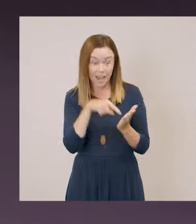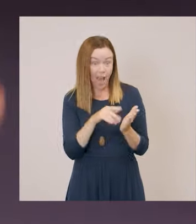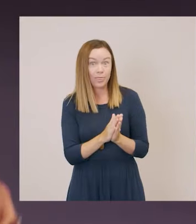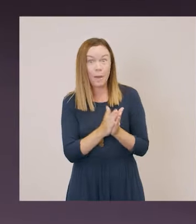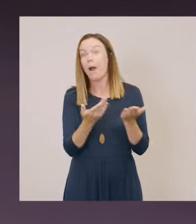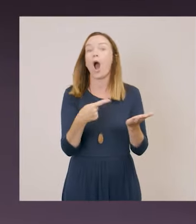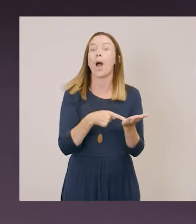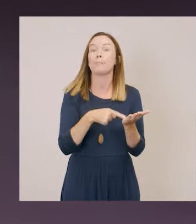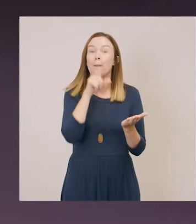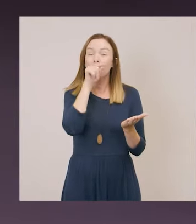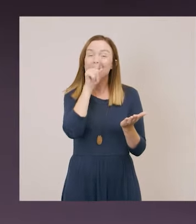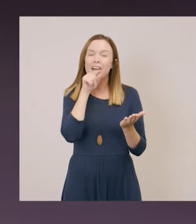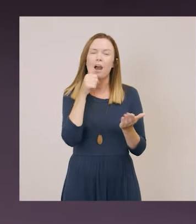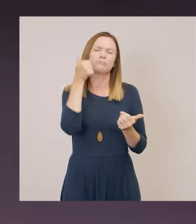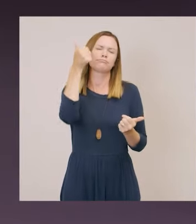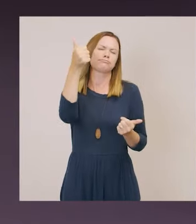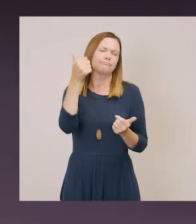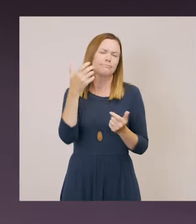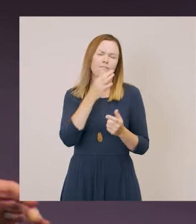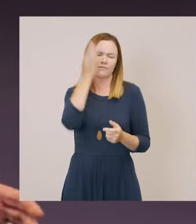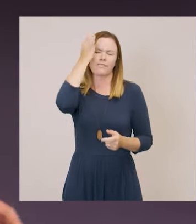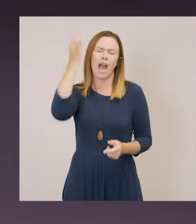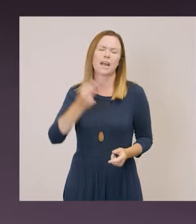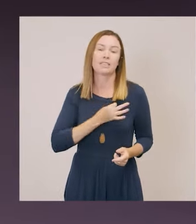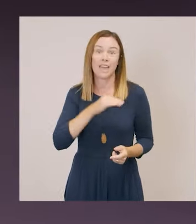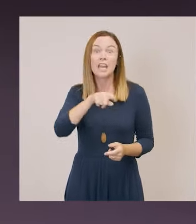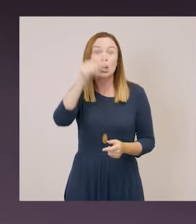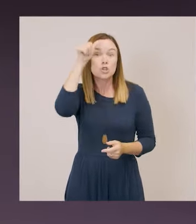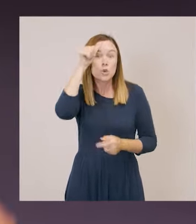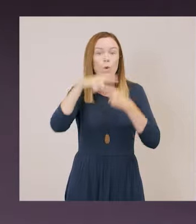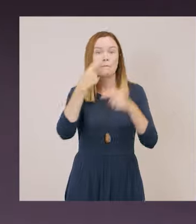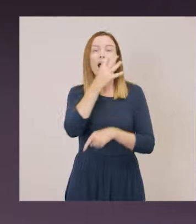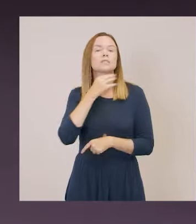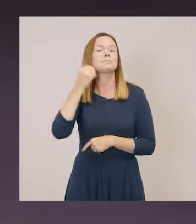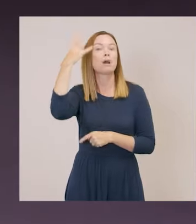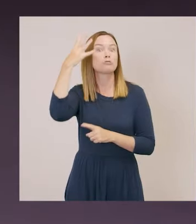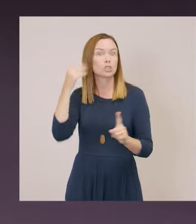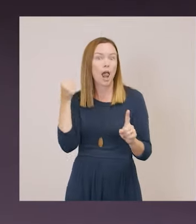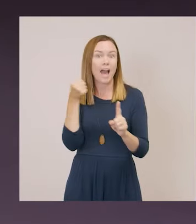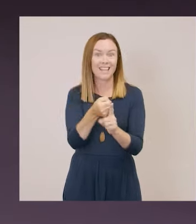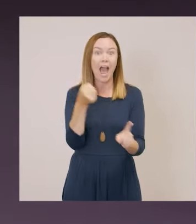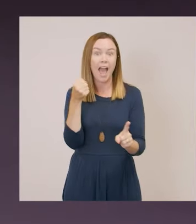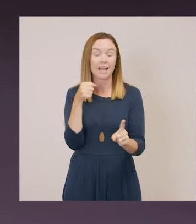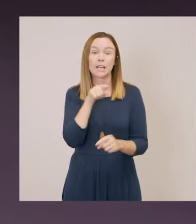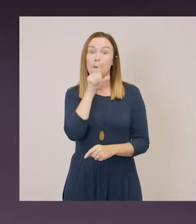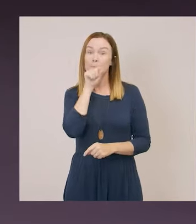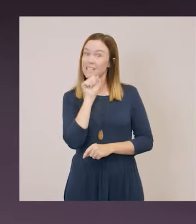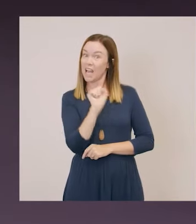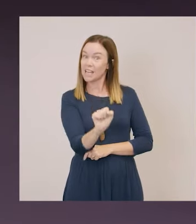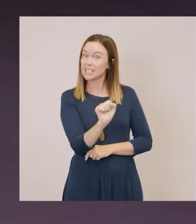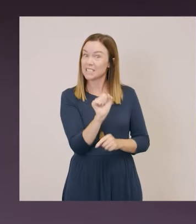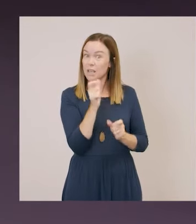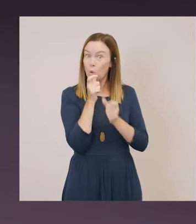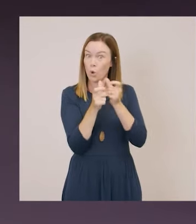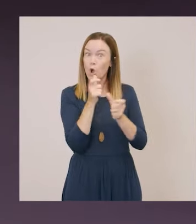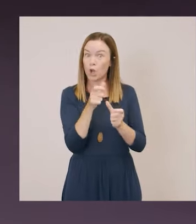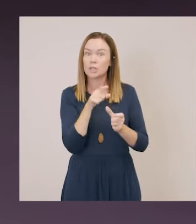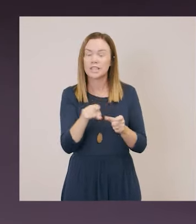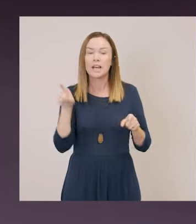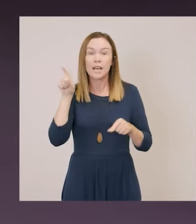of the greatest heroes of our faith, who knew all about spiritual attack. These are Peter's words. He's like a hungry